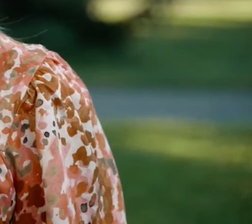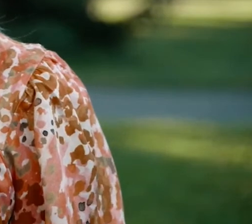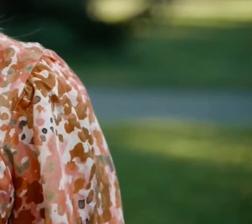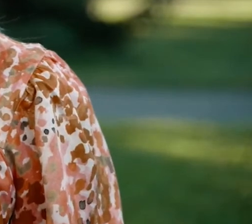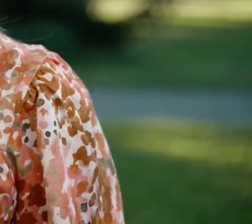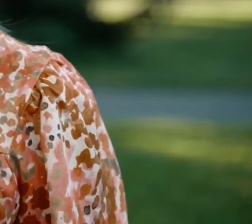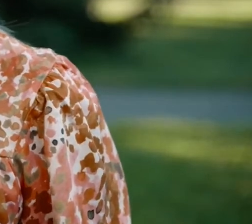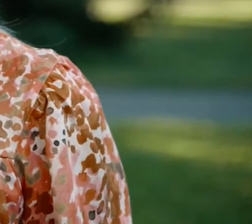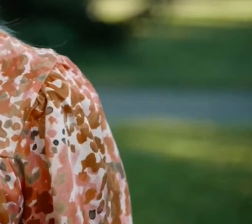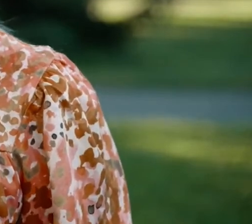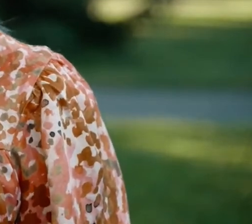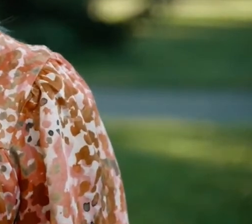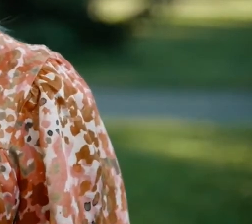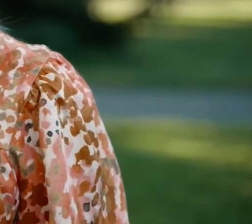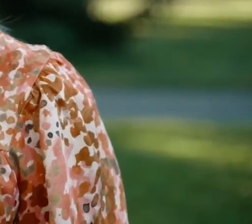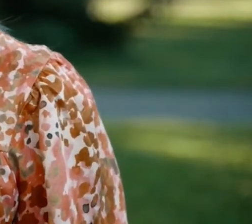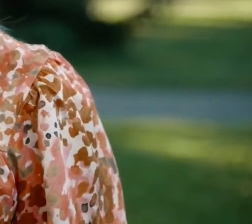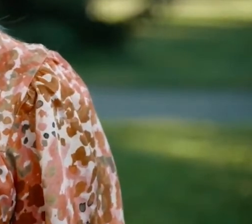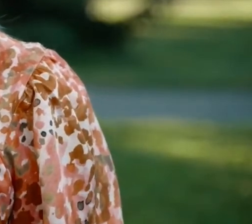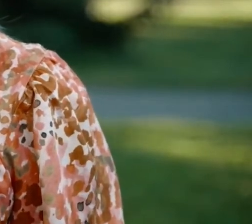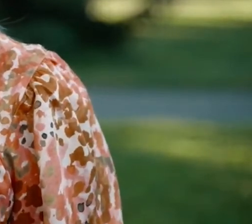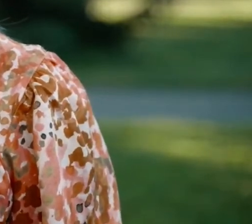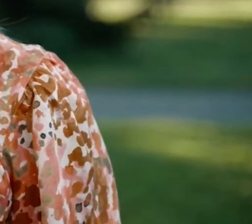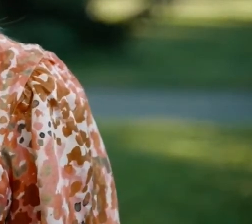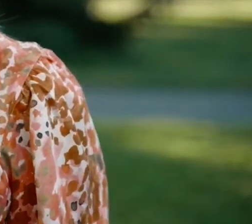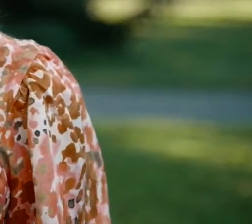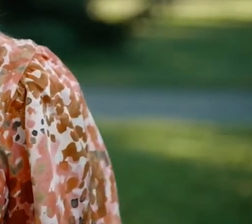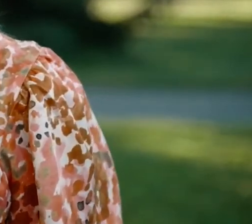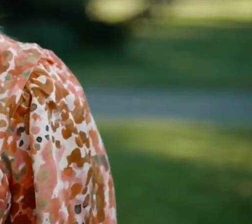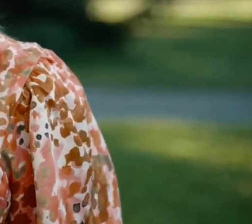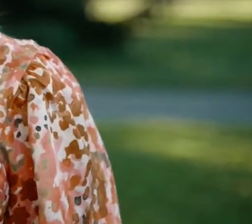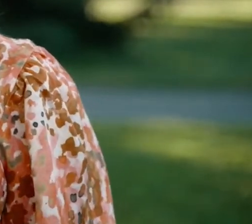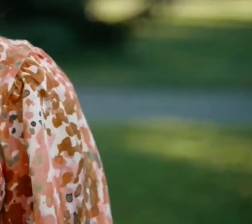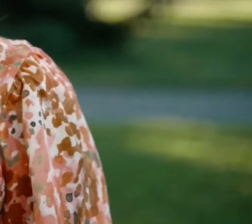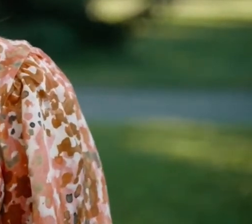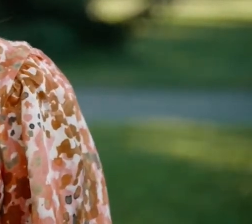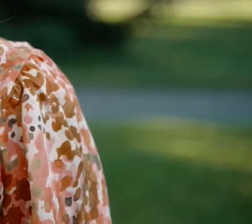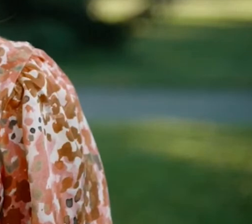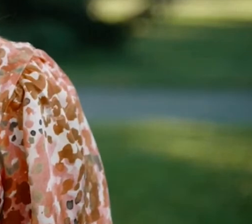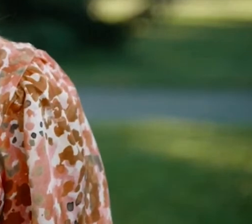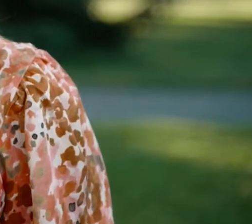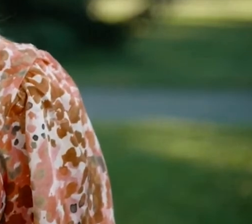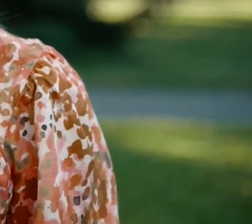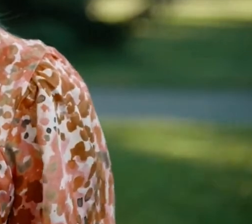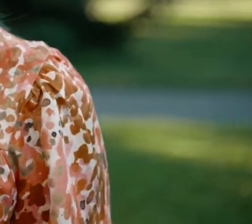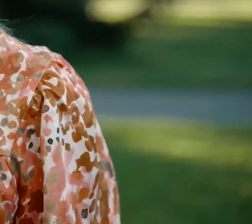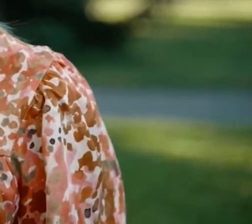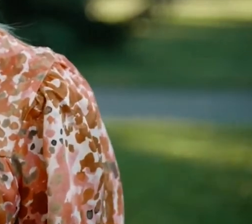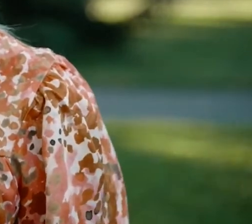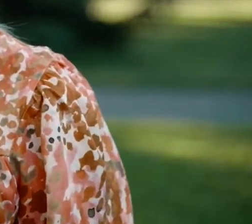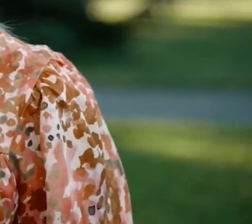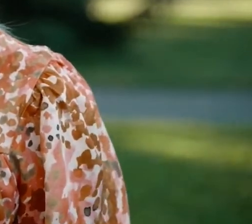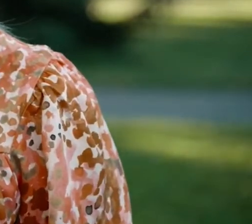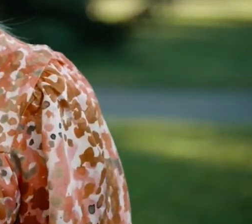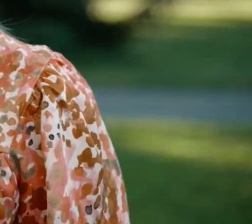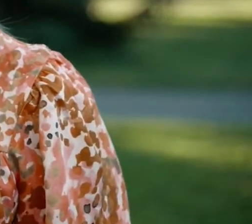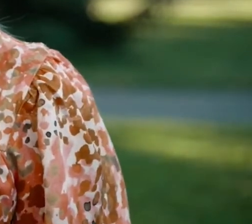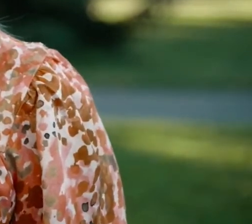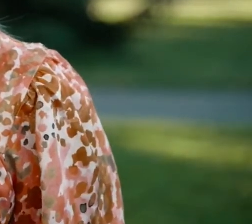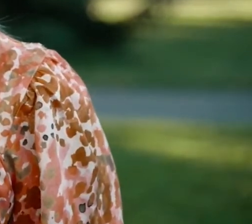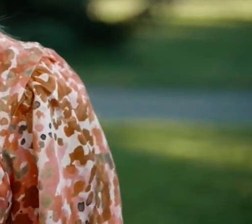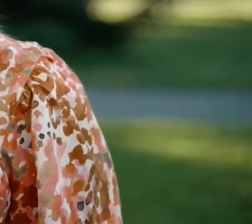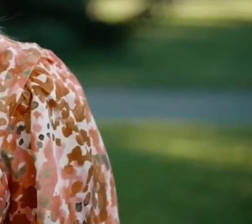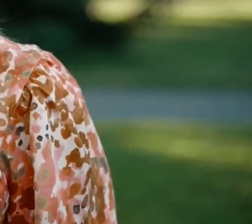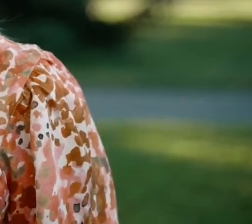is happening right in front of our eyes, around the world, also in my home country, Finland. Every 9th species